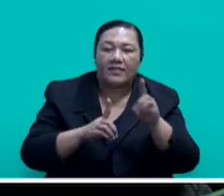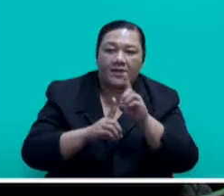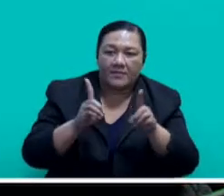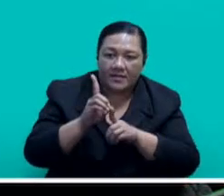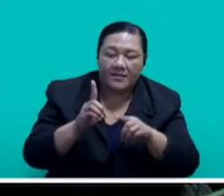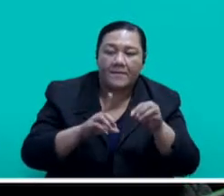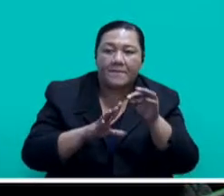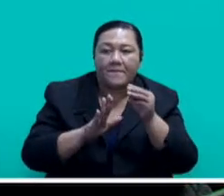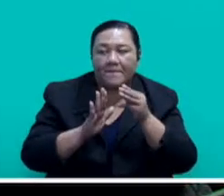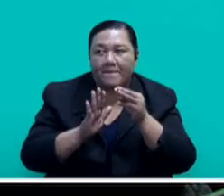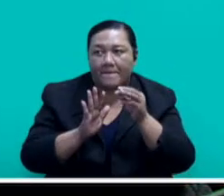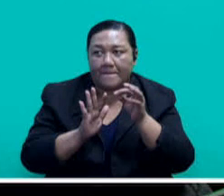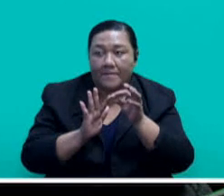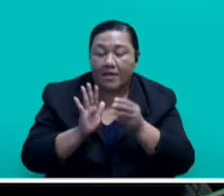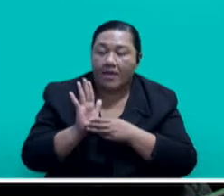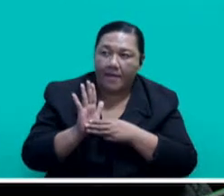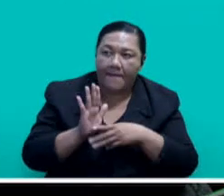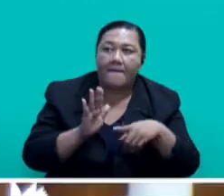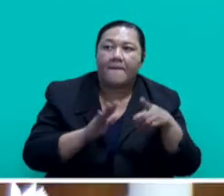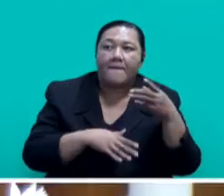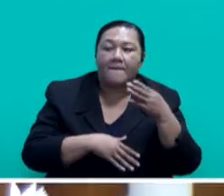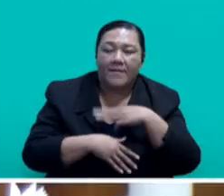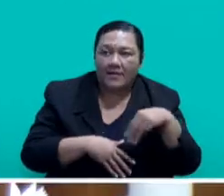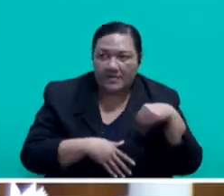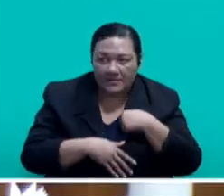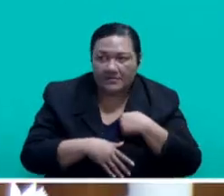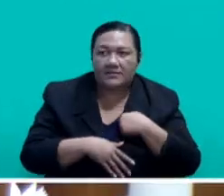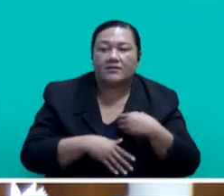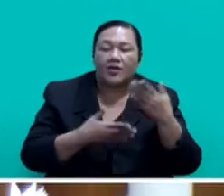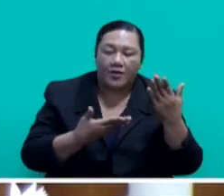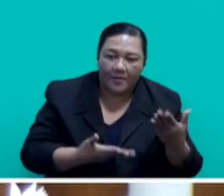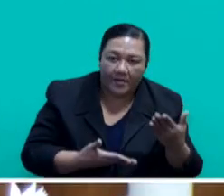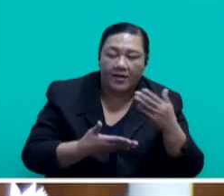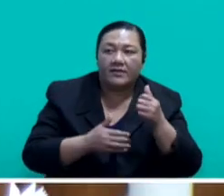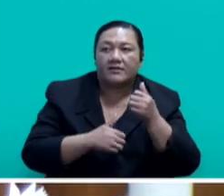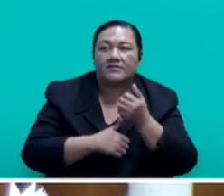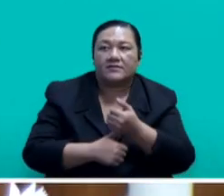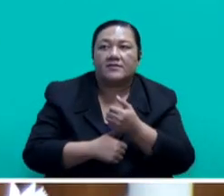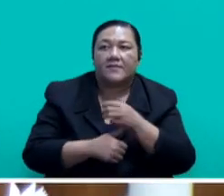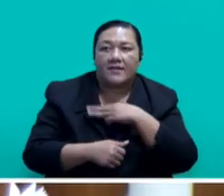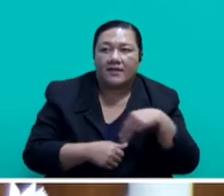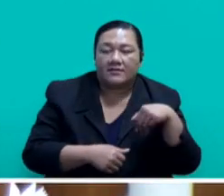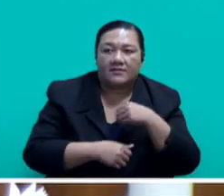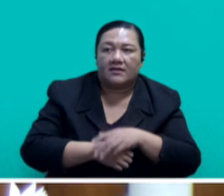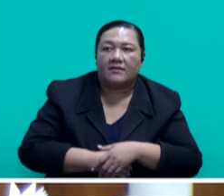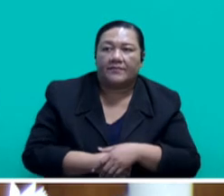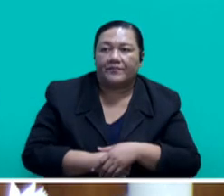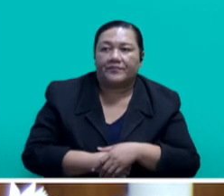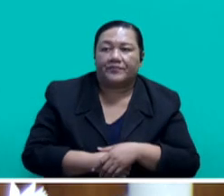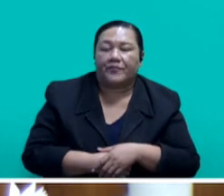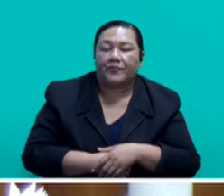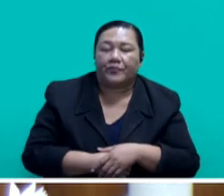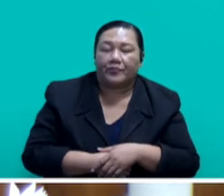Leader of the Opposition, Honourable Ministers, Honourable Assistant Ministers, Honourable Members